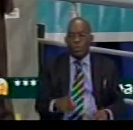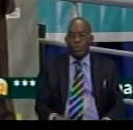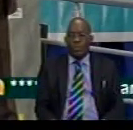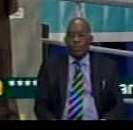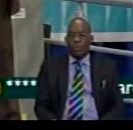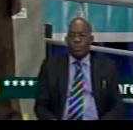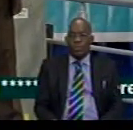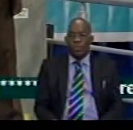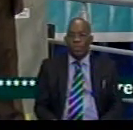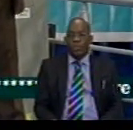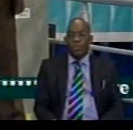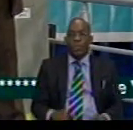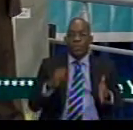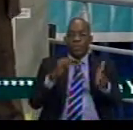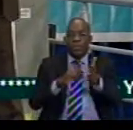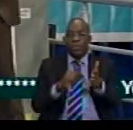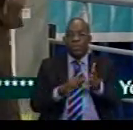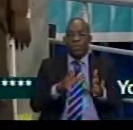Check yourself.